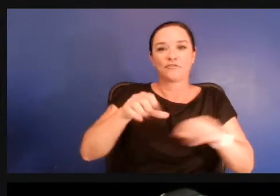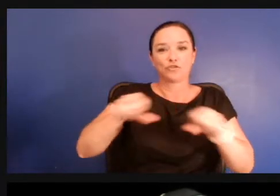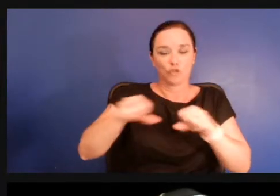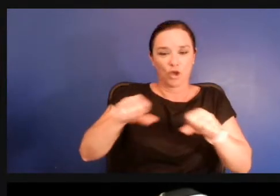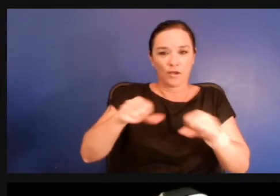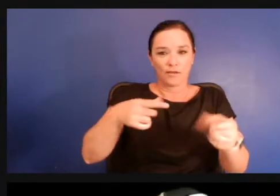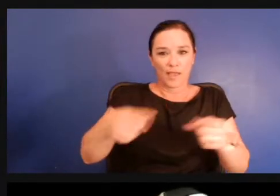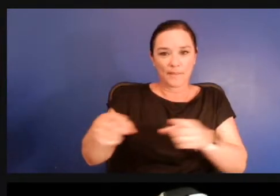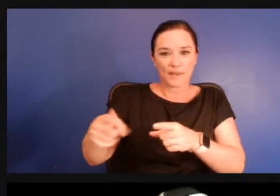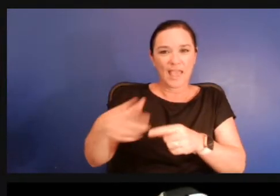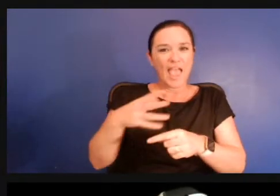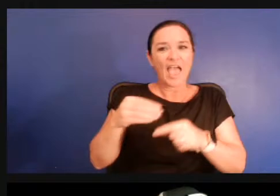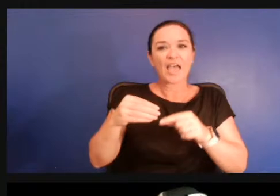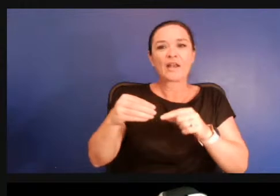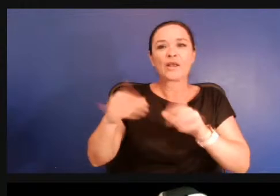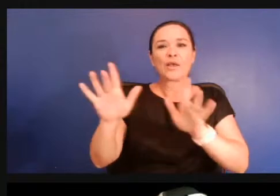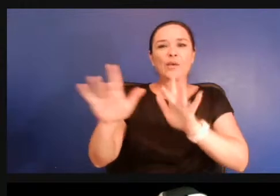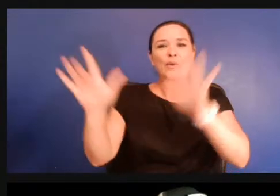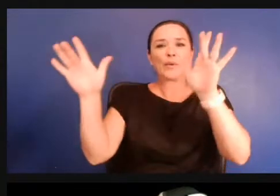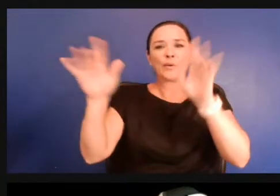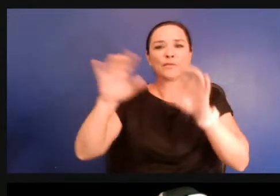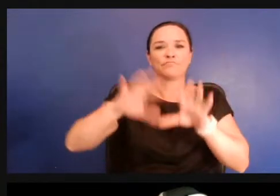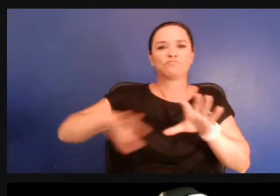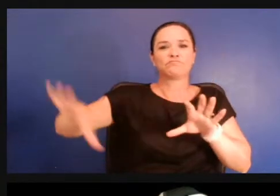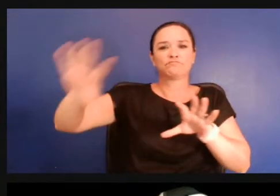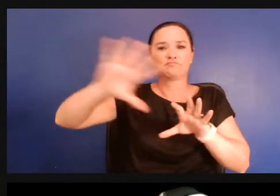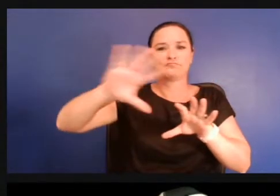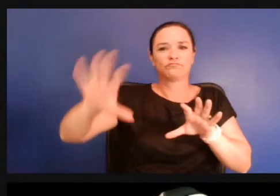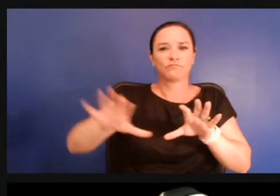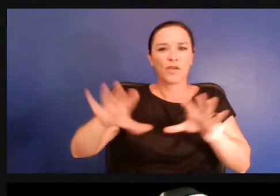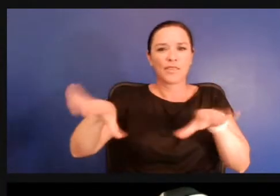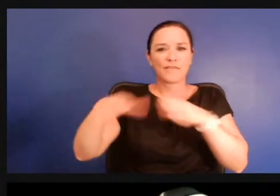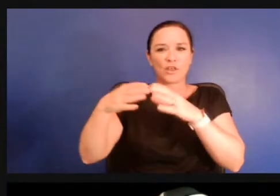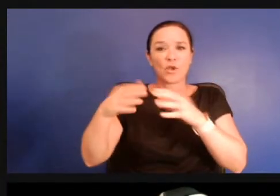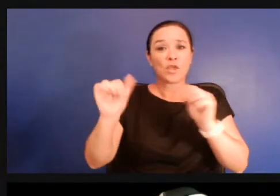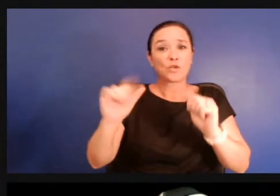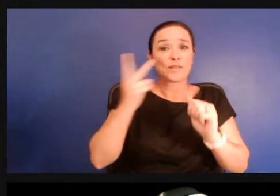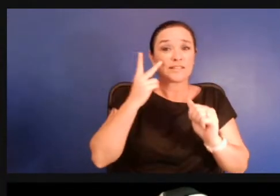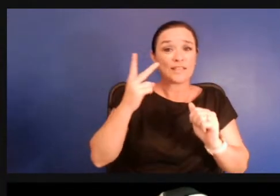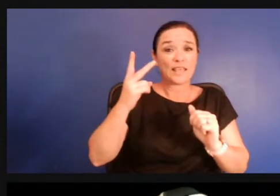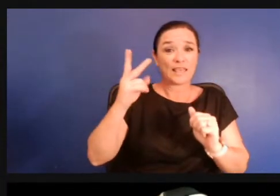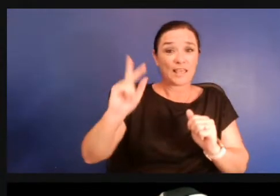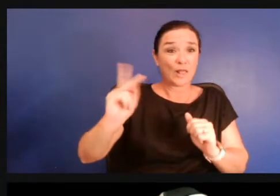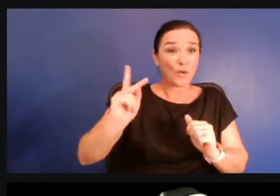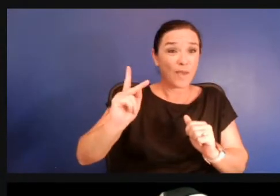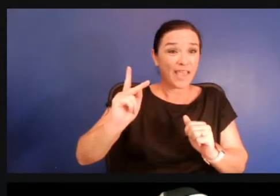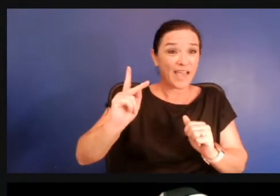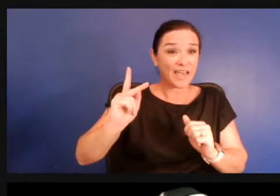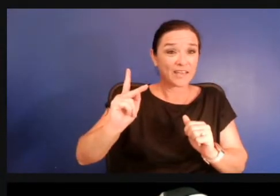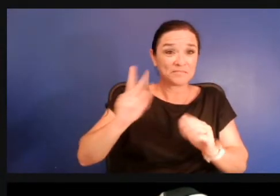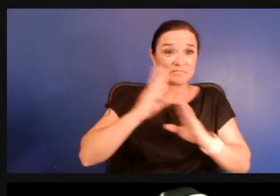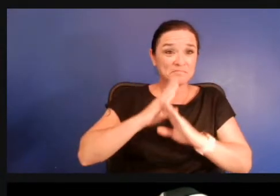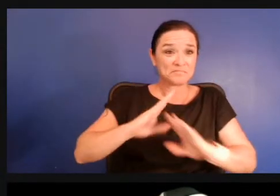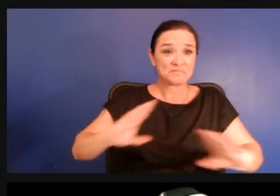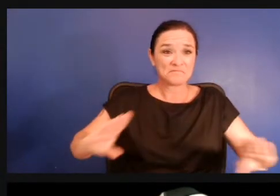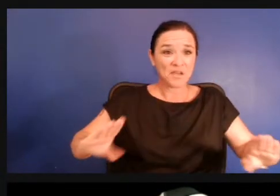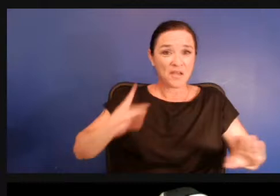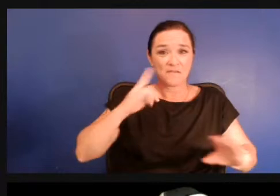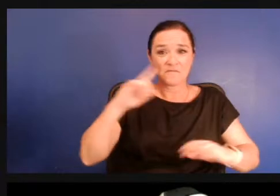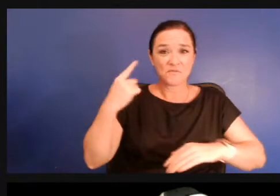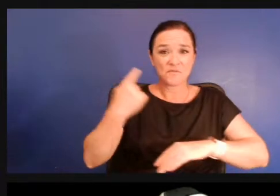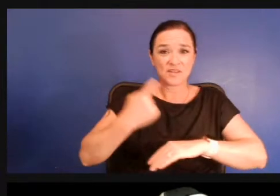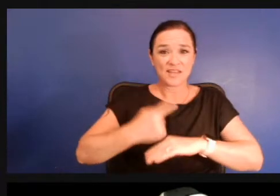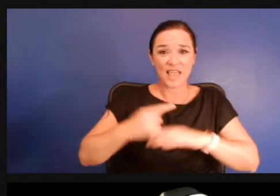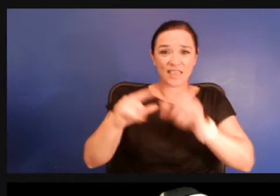very sparse elsewhere across the volcano. On Kilauea, you see that there is hardly anything in the last day from the summit all the way down the